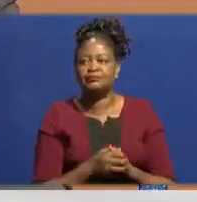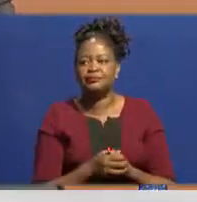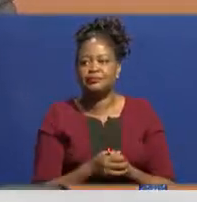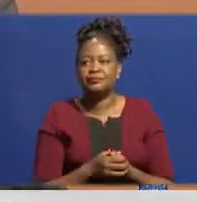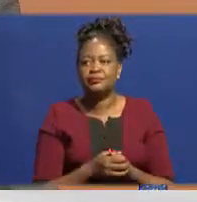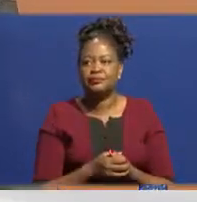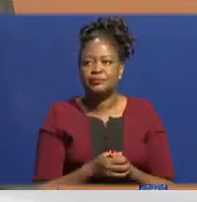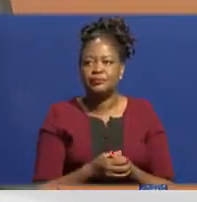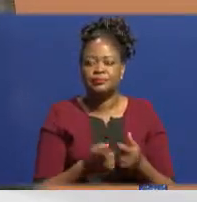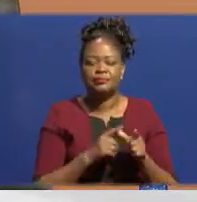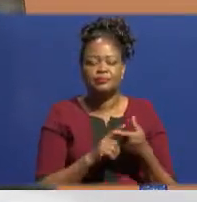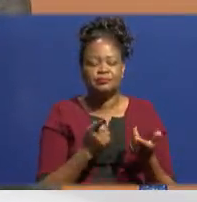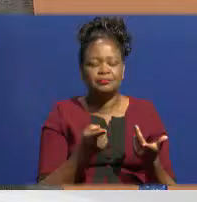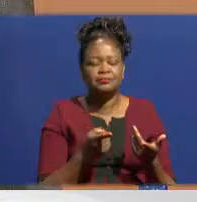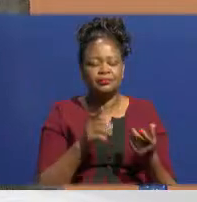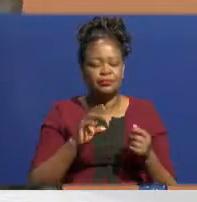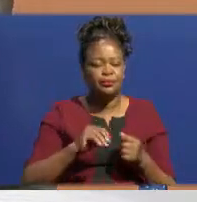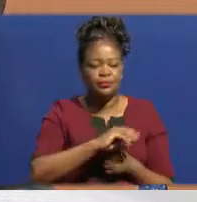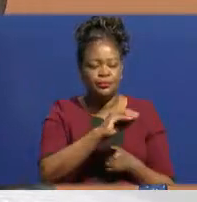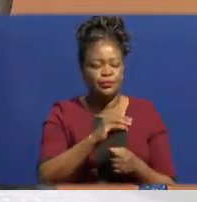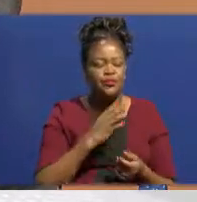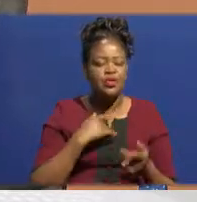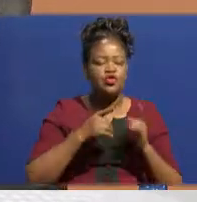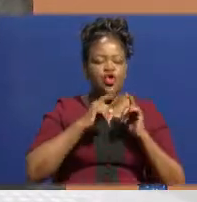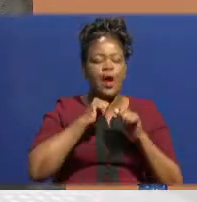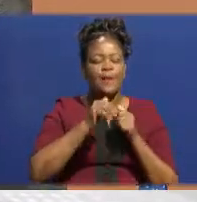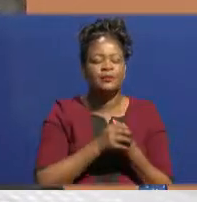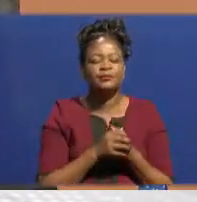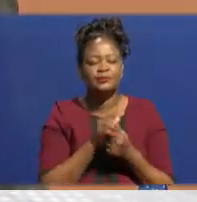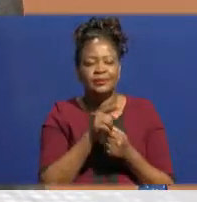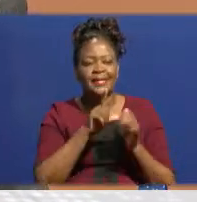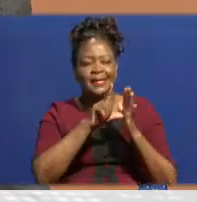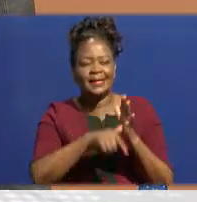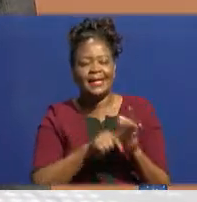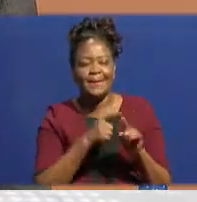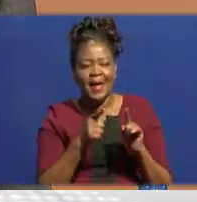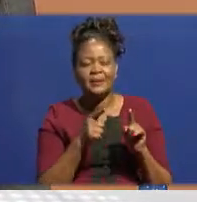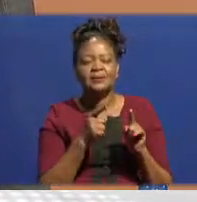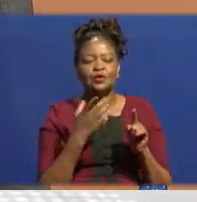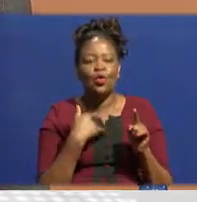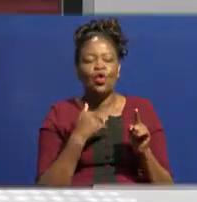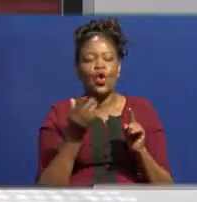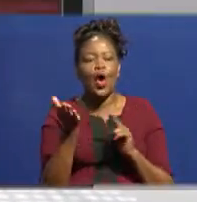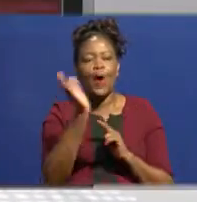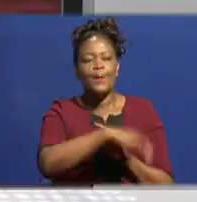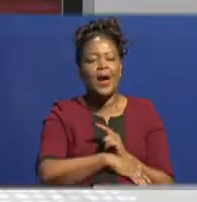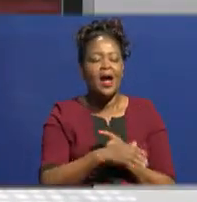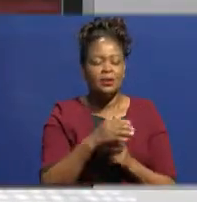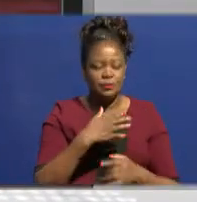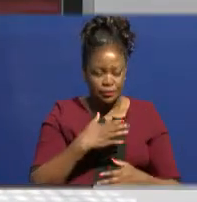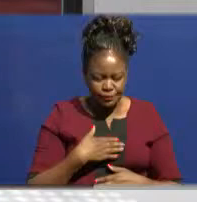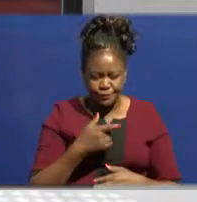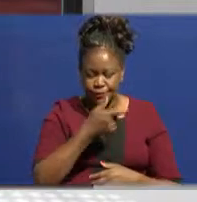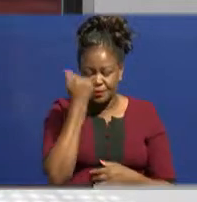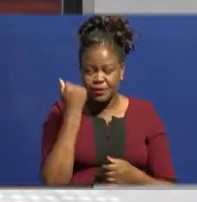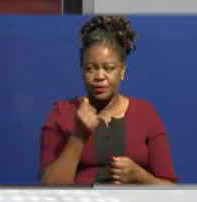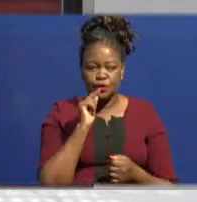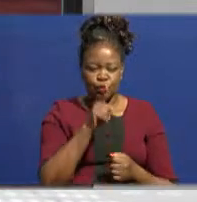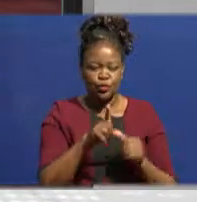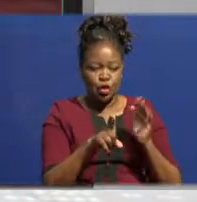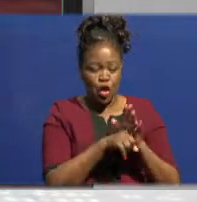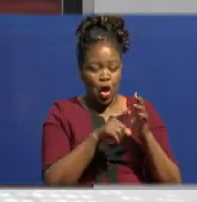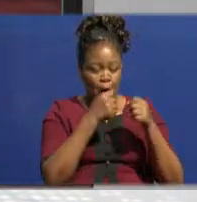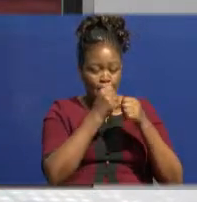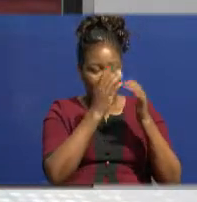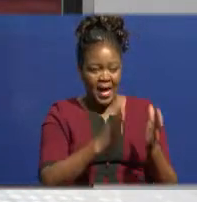the door. We were in the fertilizer. I wanted us to touch on the alcohol a little bit later. Yes. But I want to go back to Mheshimiwa, because you are the